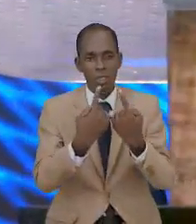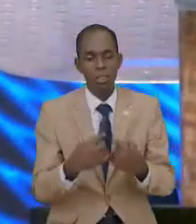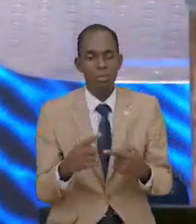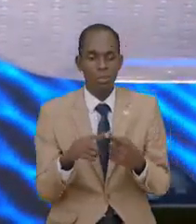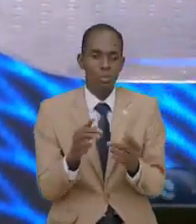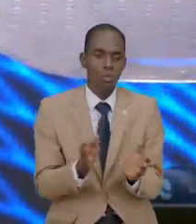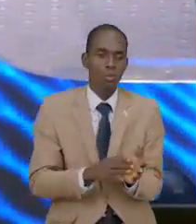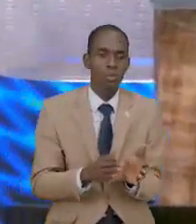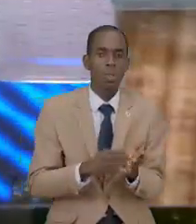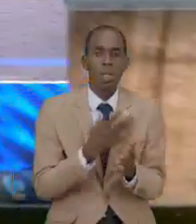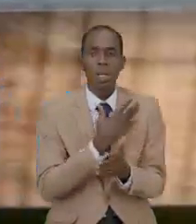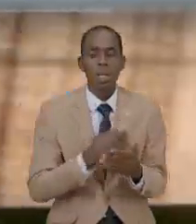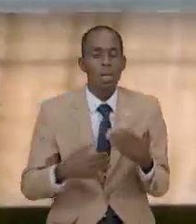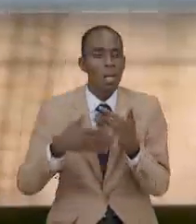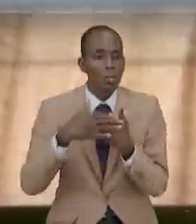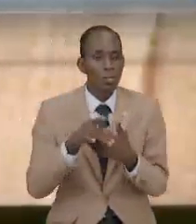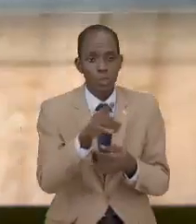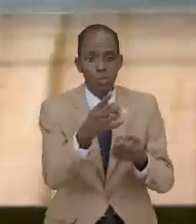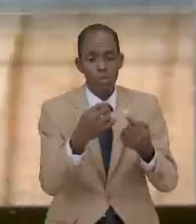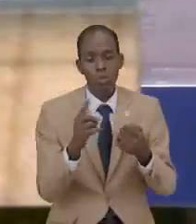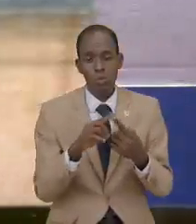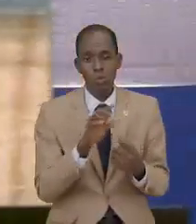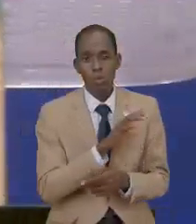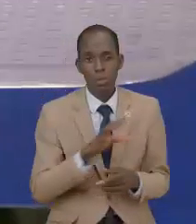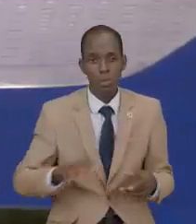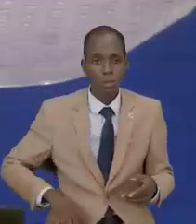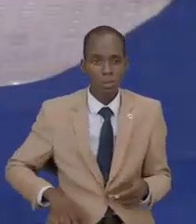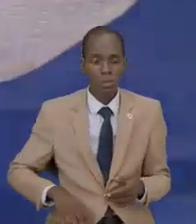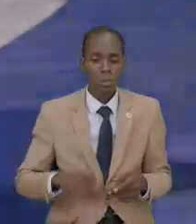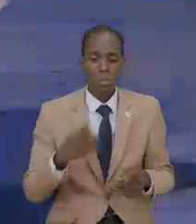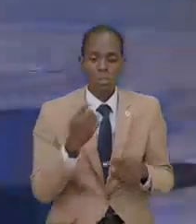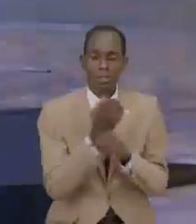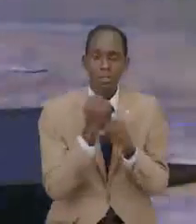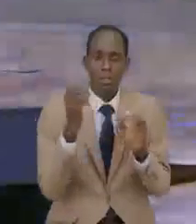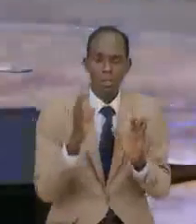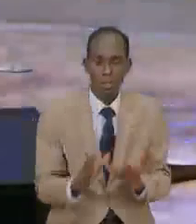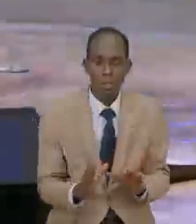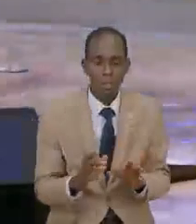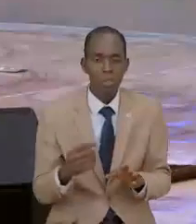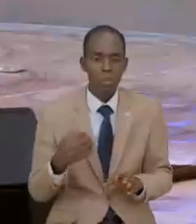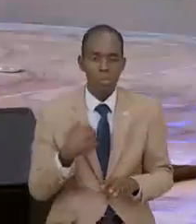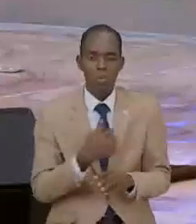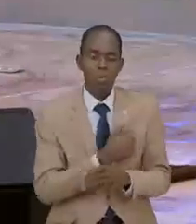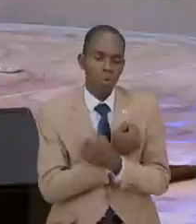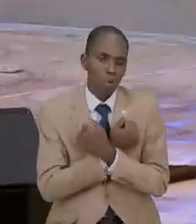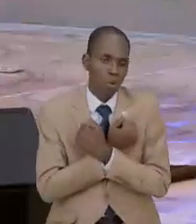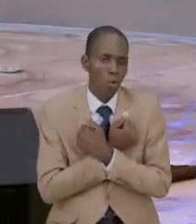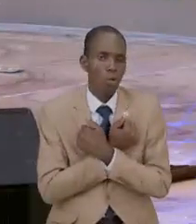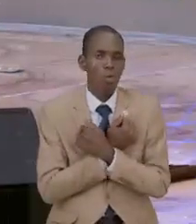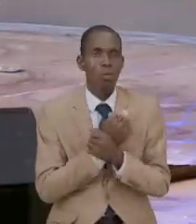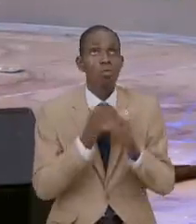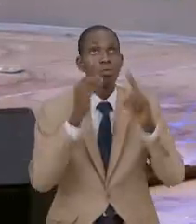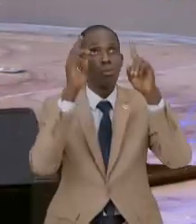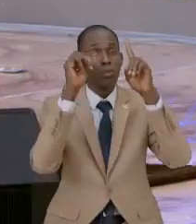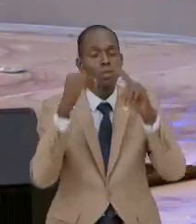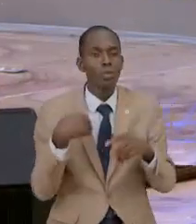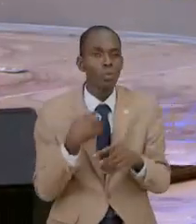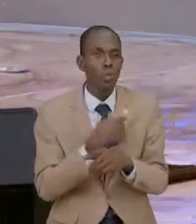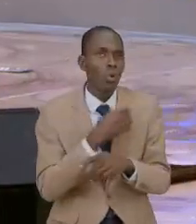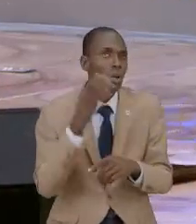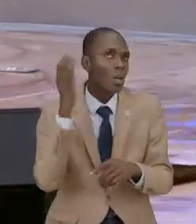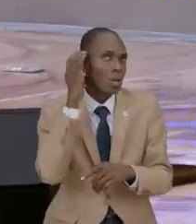school. And after we come to Christ, Savior, and we love him, and we listen to